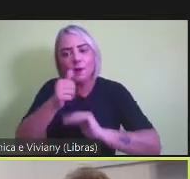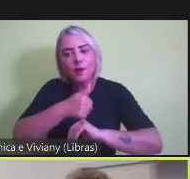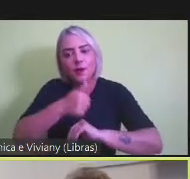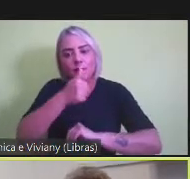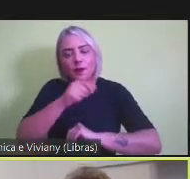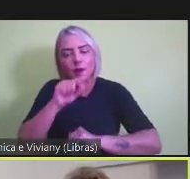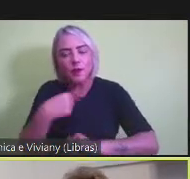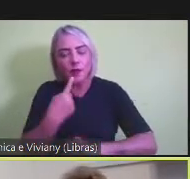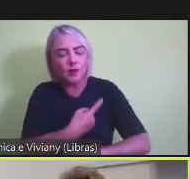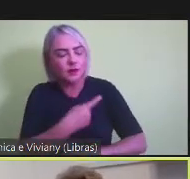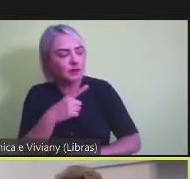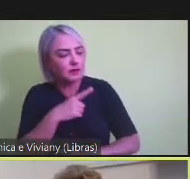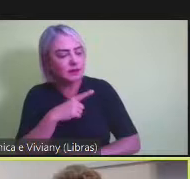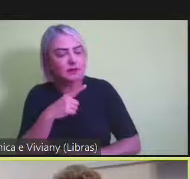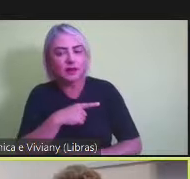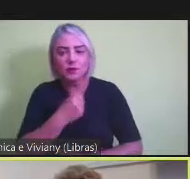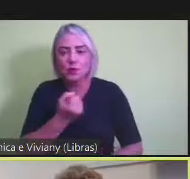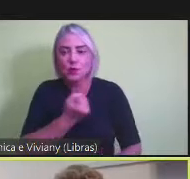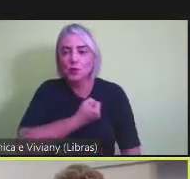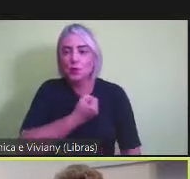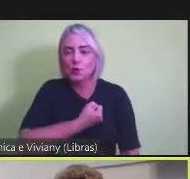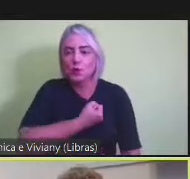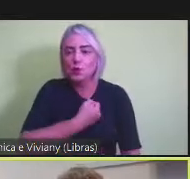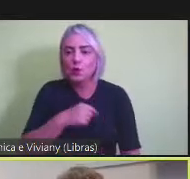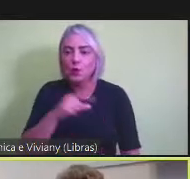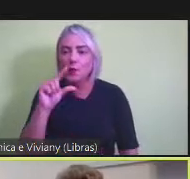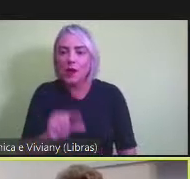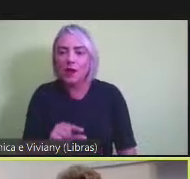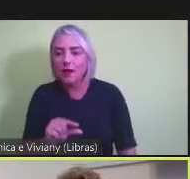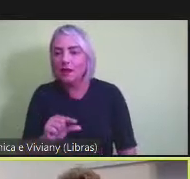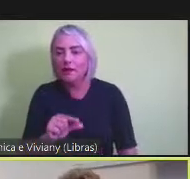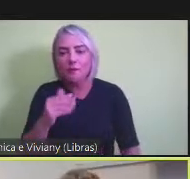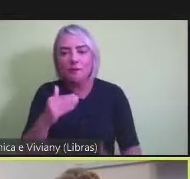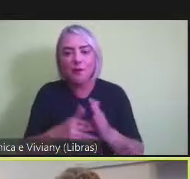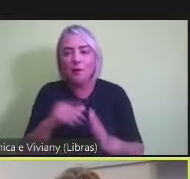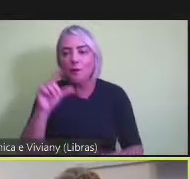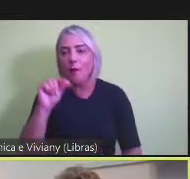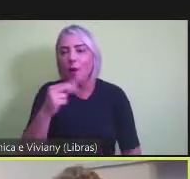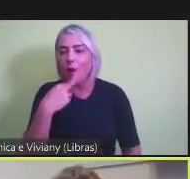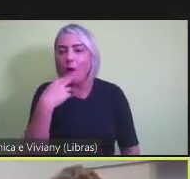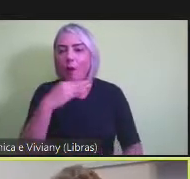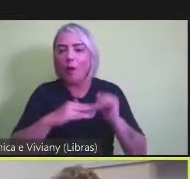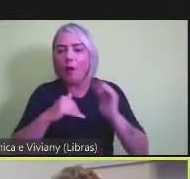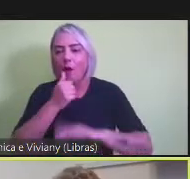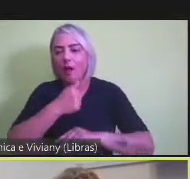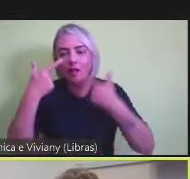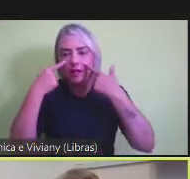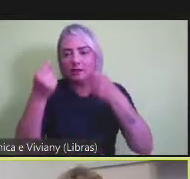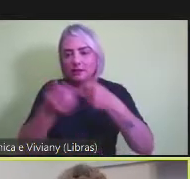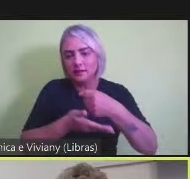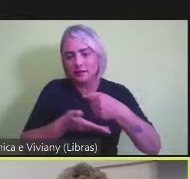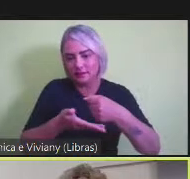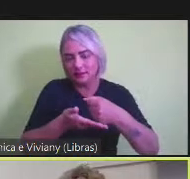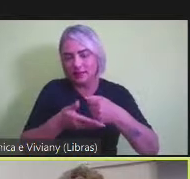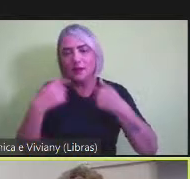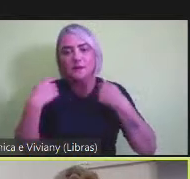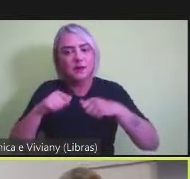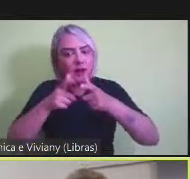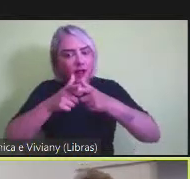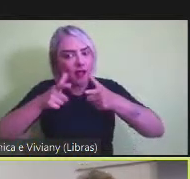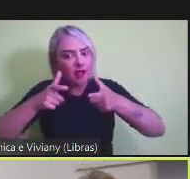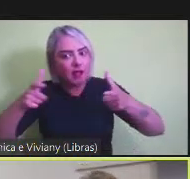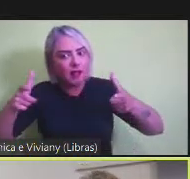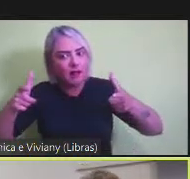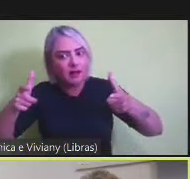support that professionals need. We have a very reduced number, limited number of dietitians in primary